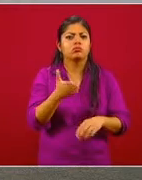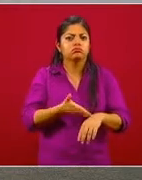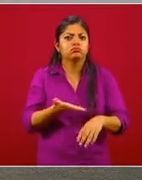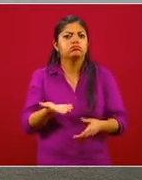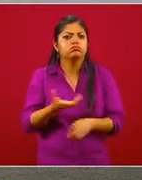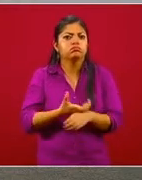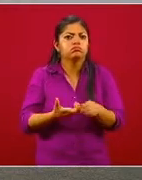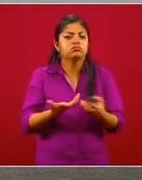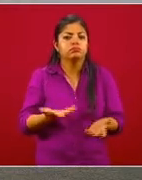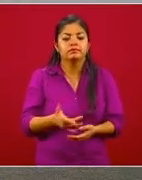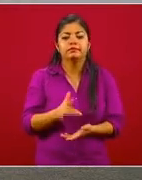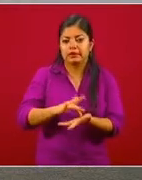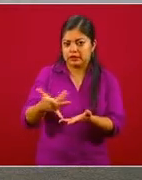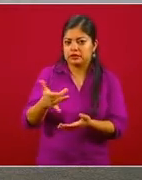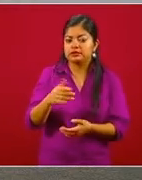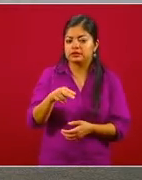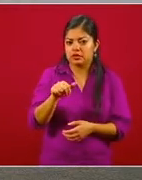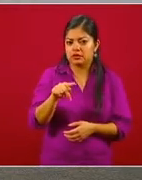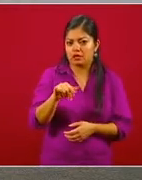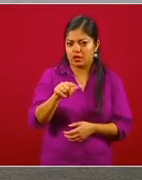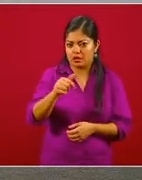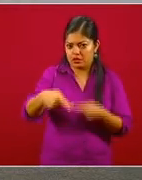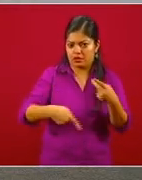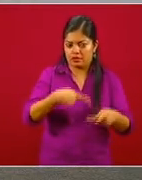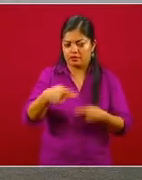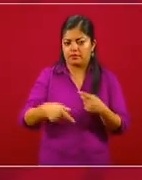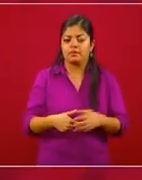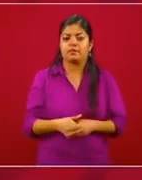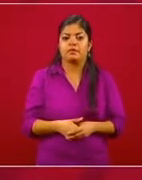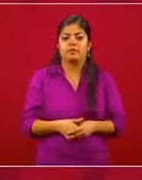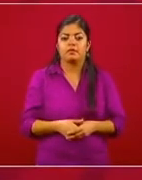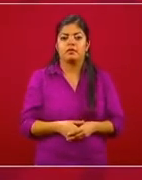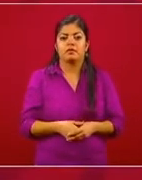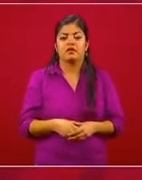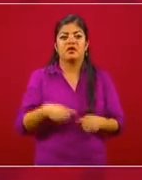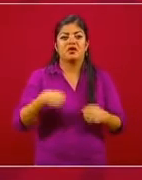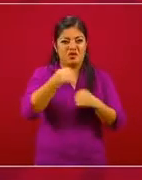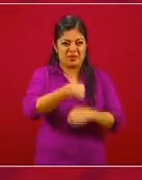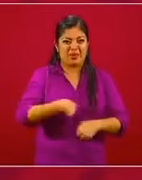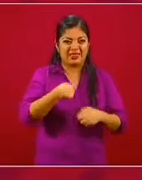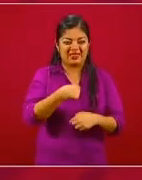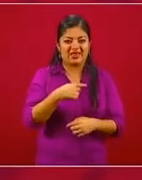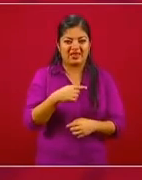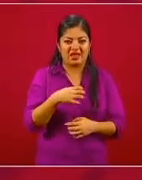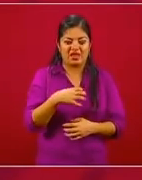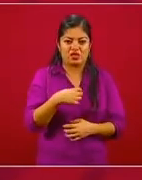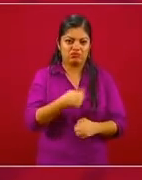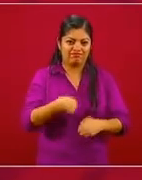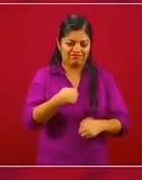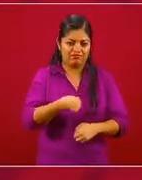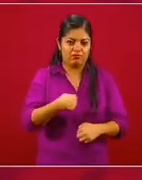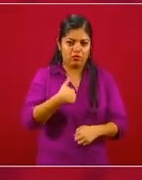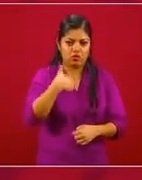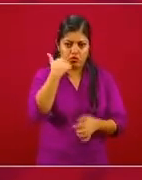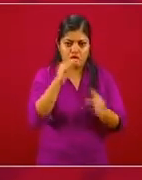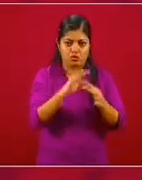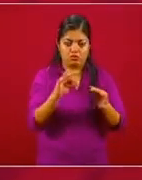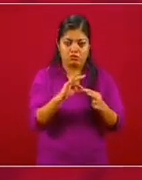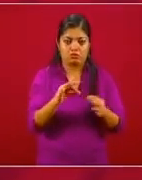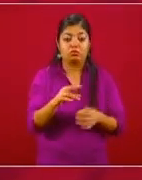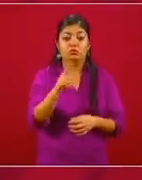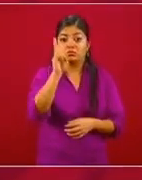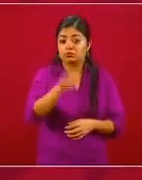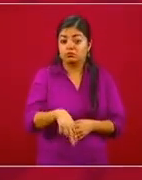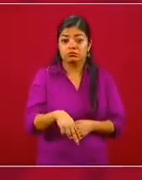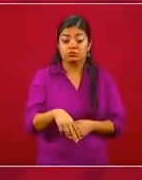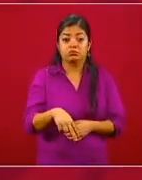within a state decide to go back to normal before May the 30th, they would be going against the law. Can you comment on that? Yes, about